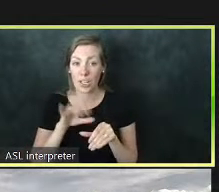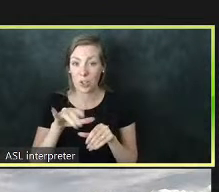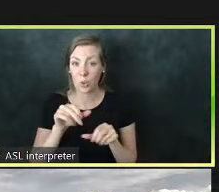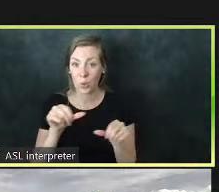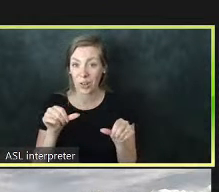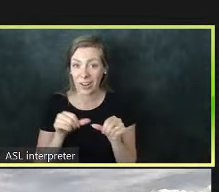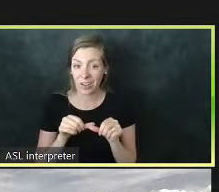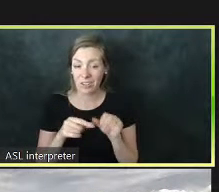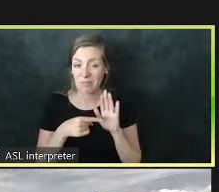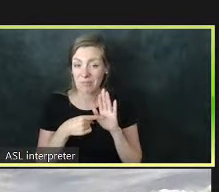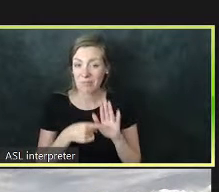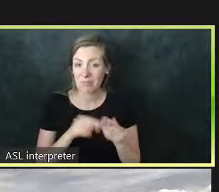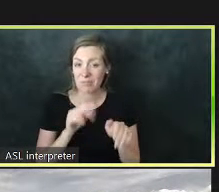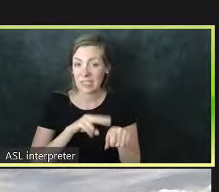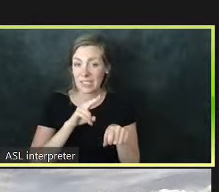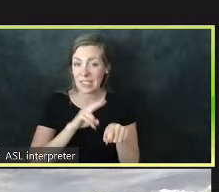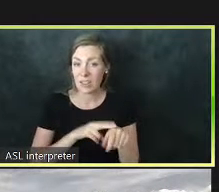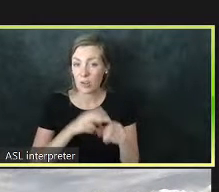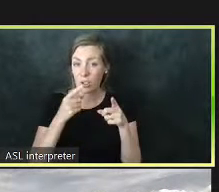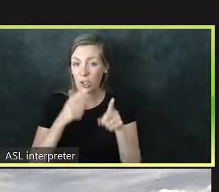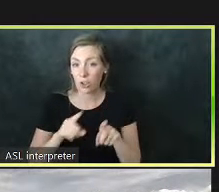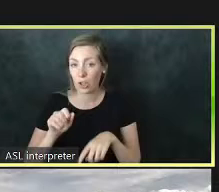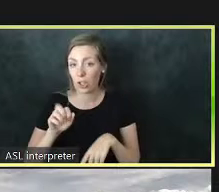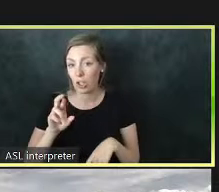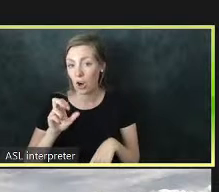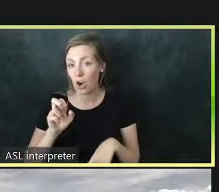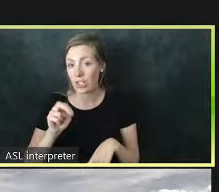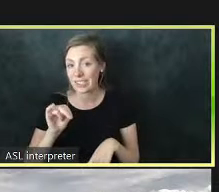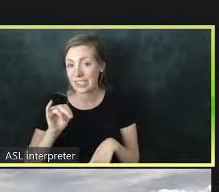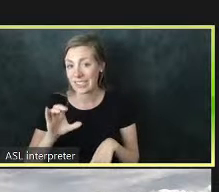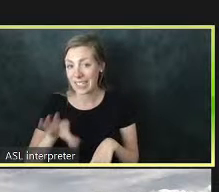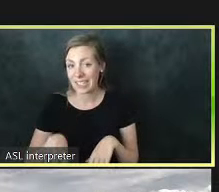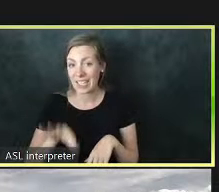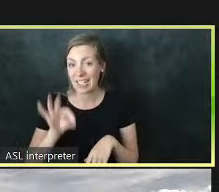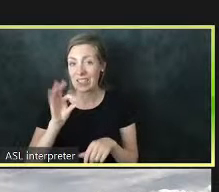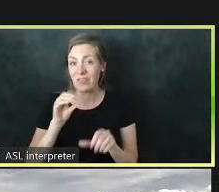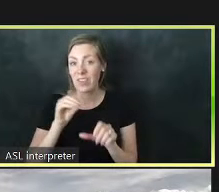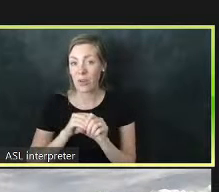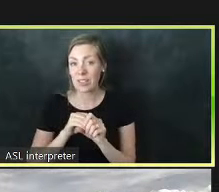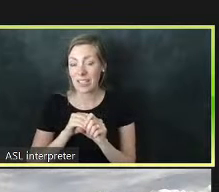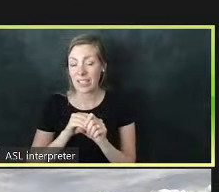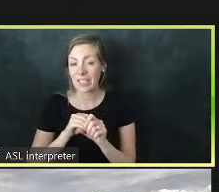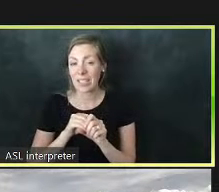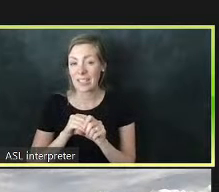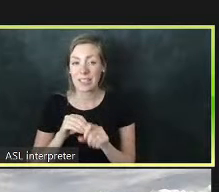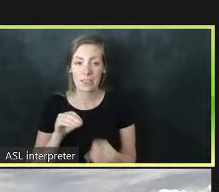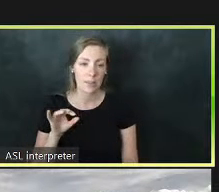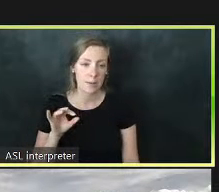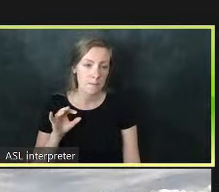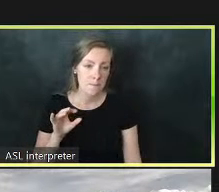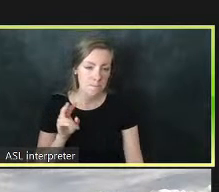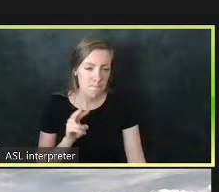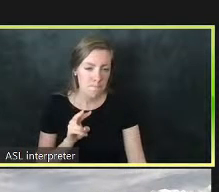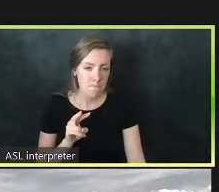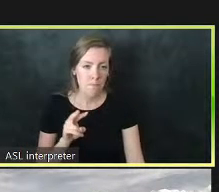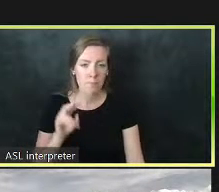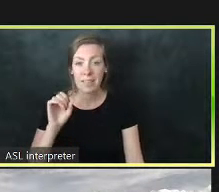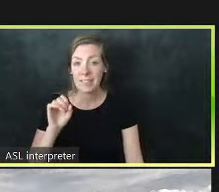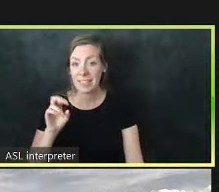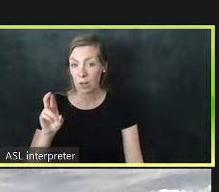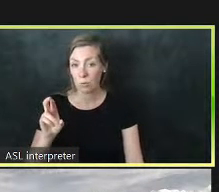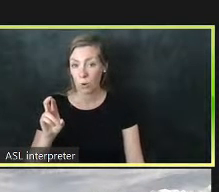en la agua de su reoccurring región, a ver arsenic si algo está that's pasando, found in ya the sea, a veces hay arsenic que se Santa está